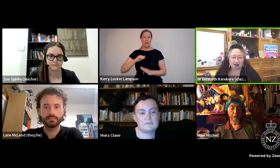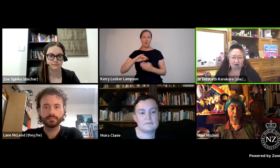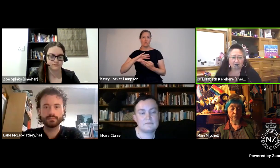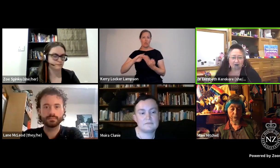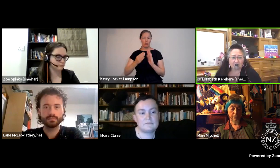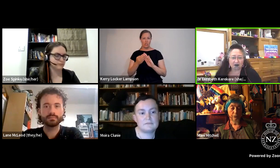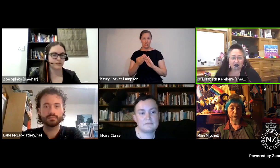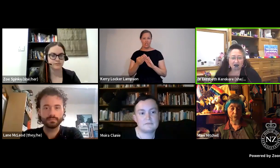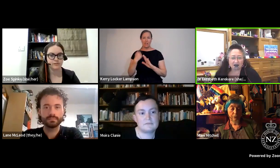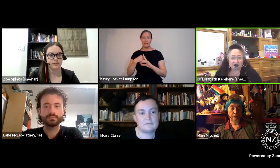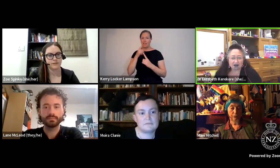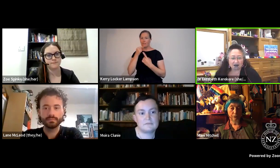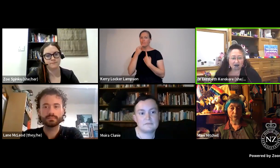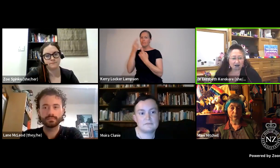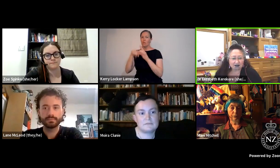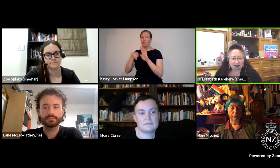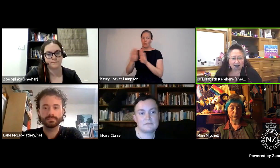say in them.